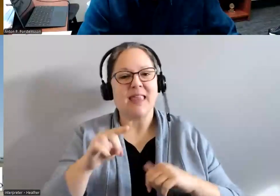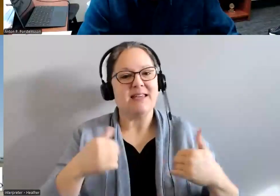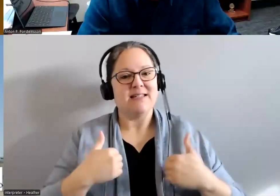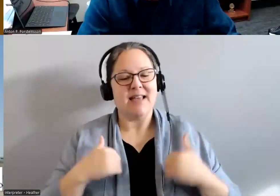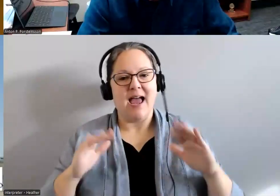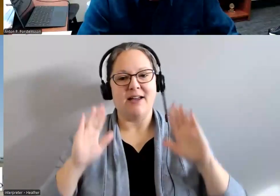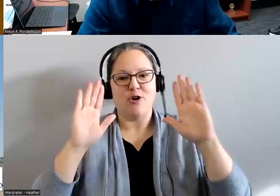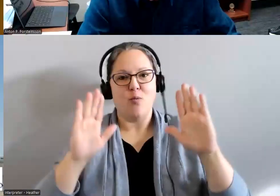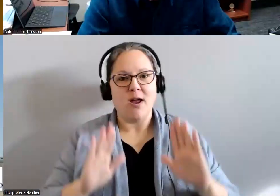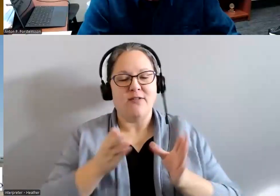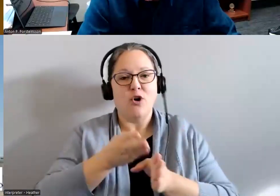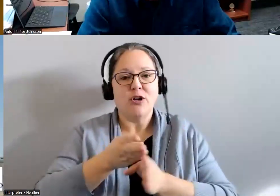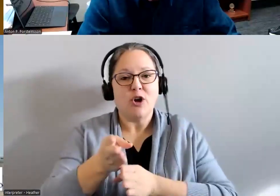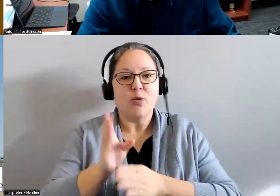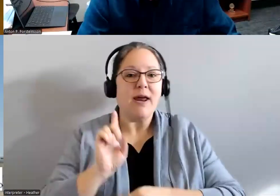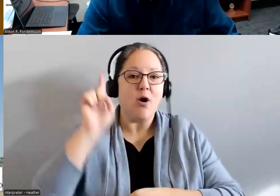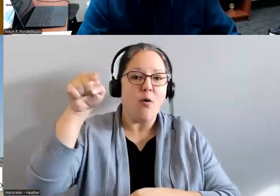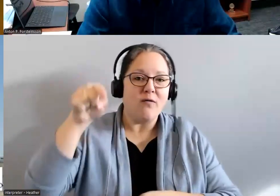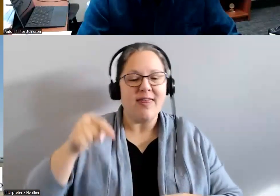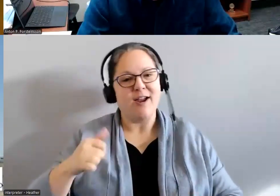wonderful career over there.